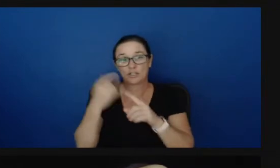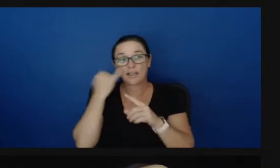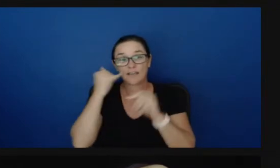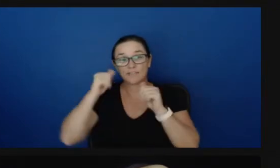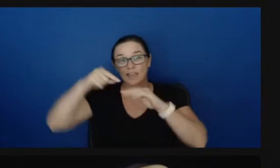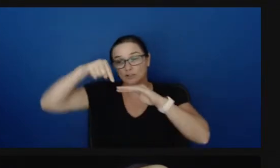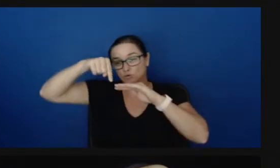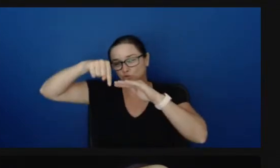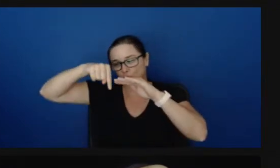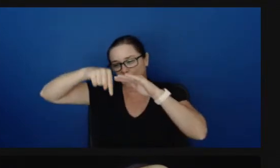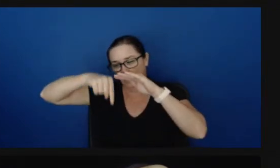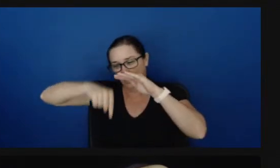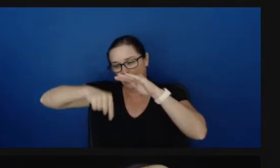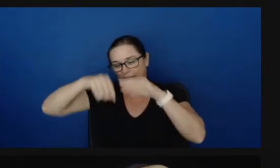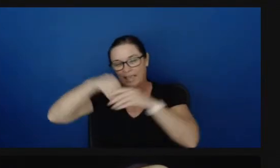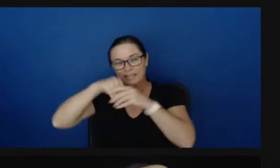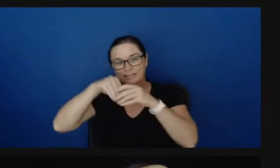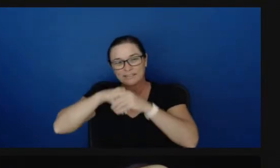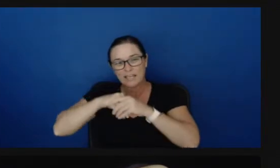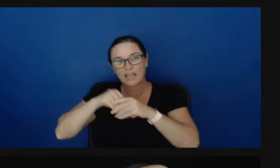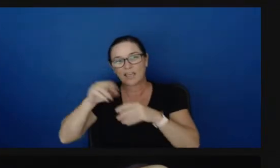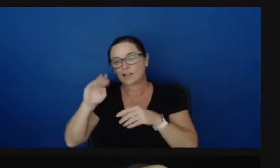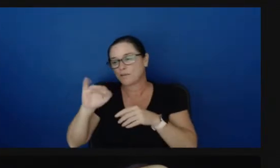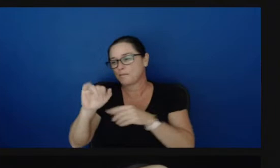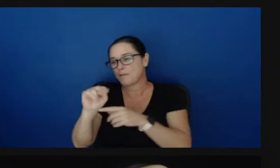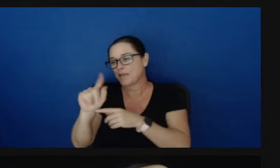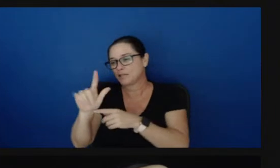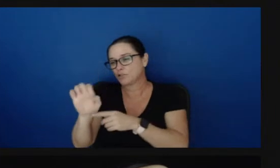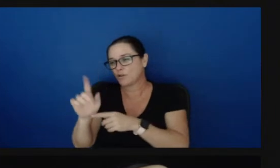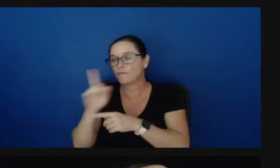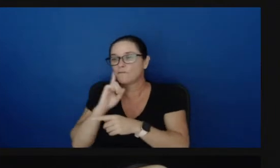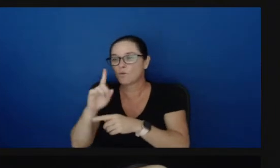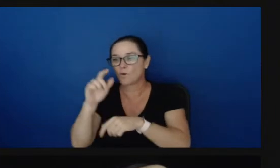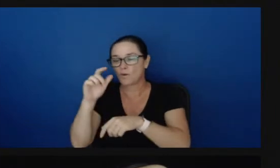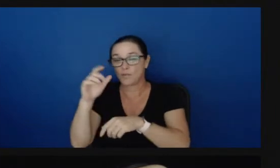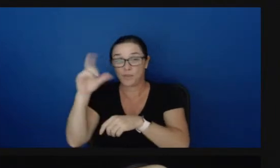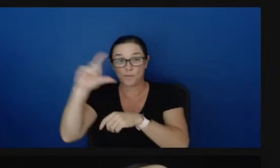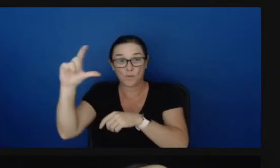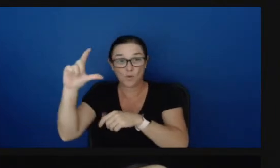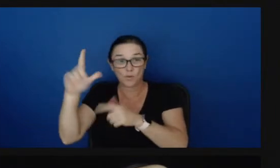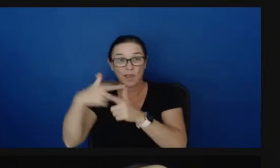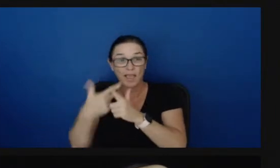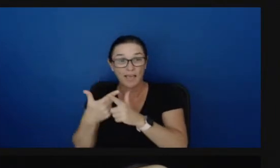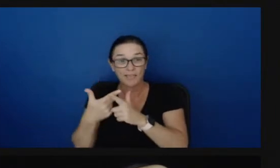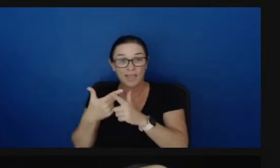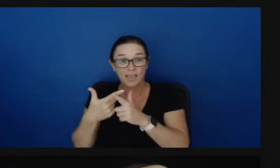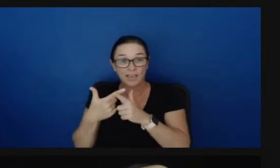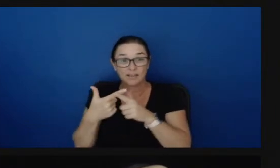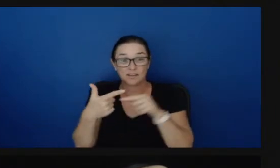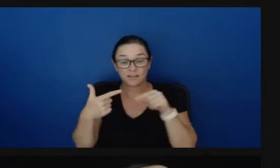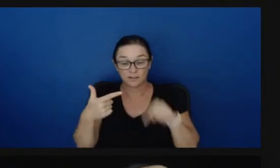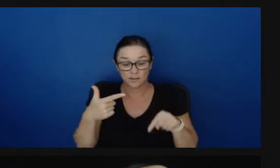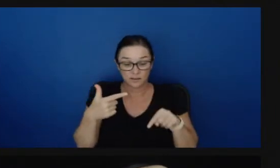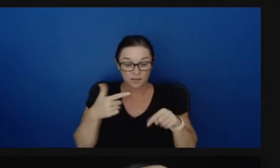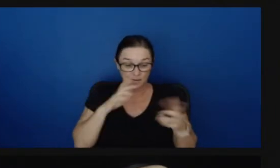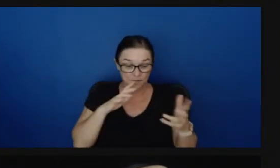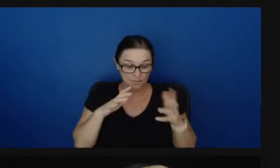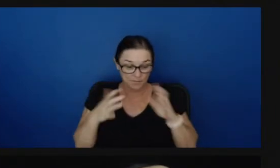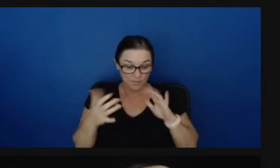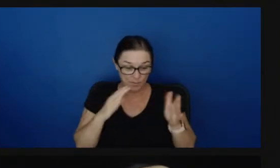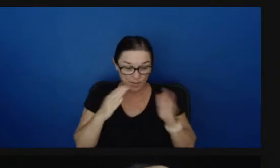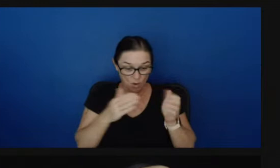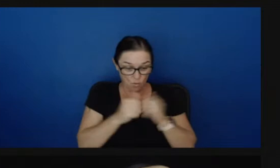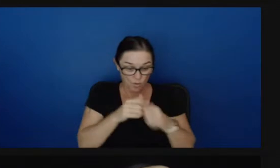mantle, collect samples of that rock, and compare it against the samples of what we believe is the component of the blobs coming